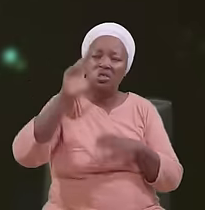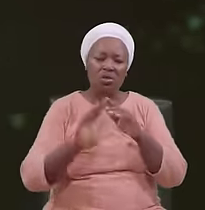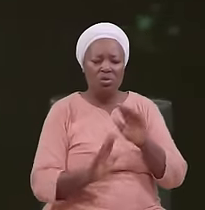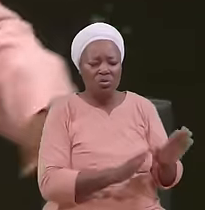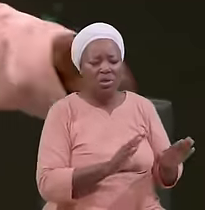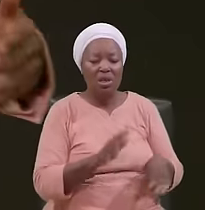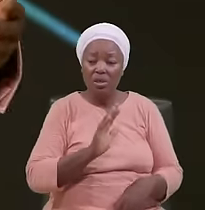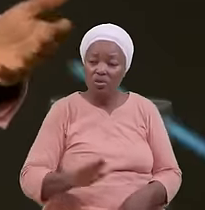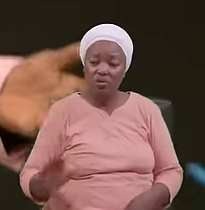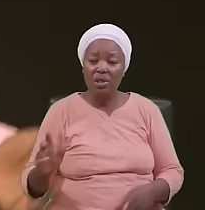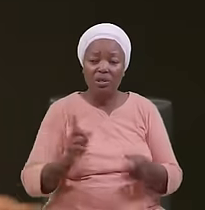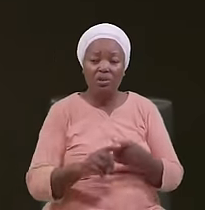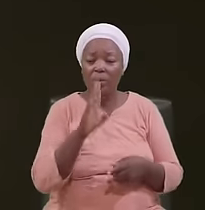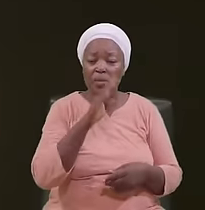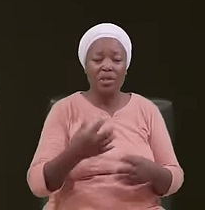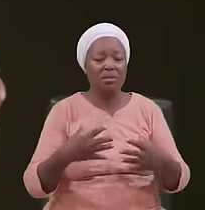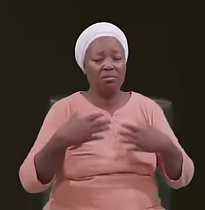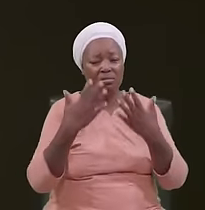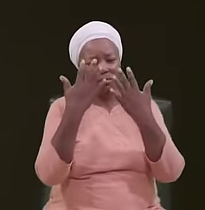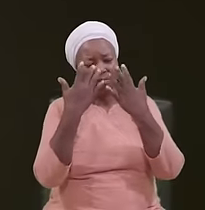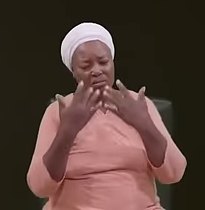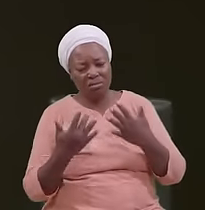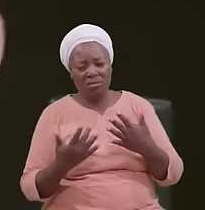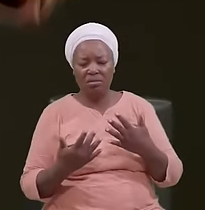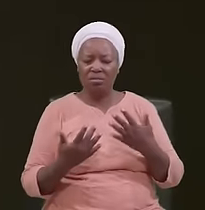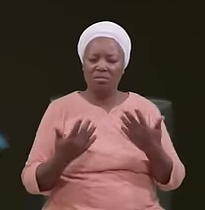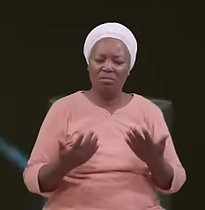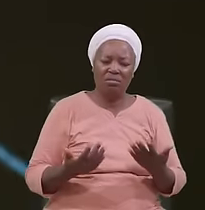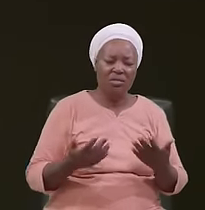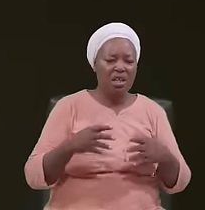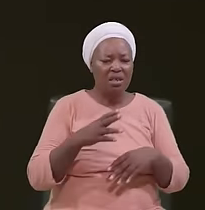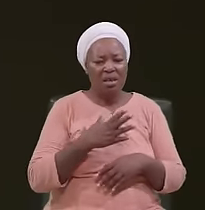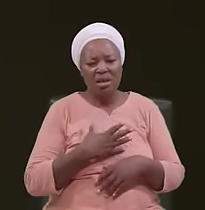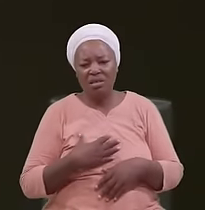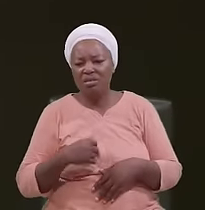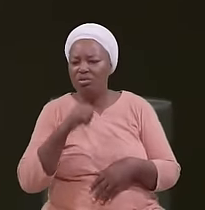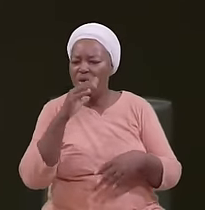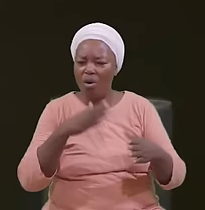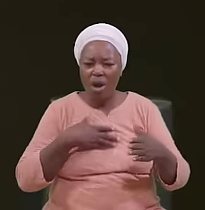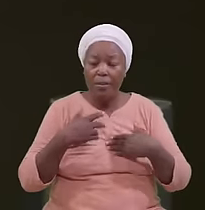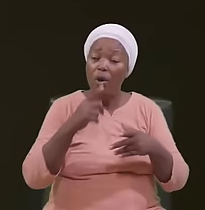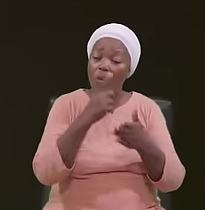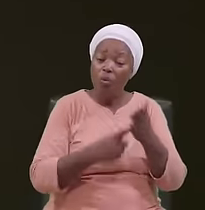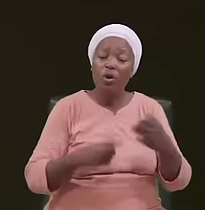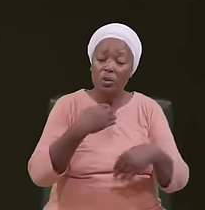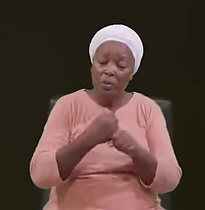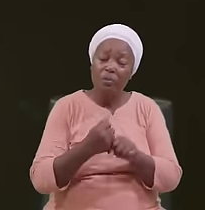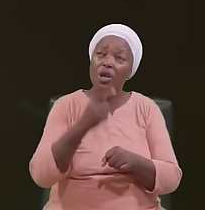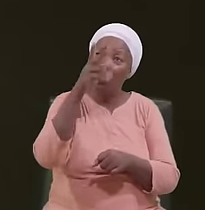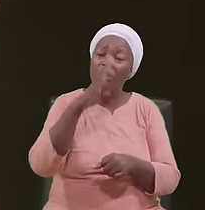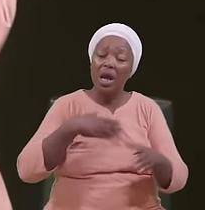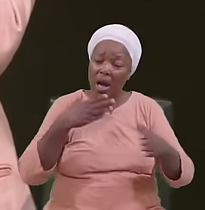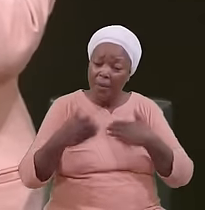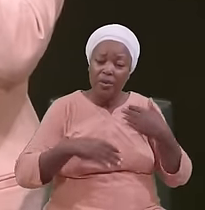sorrowful and to be sick and to be oppressed. What pleases him is your victory. And